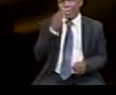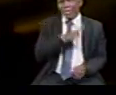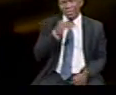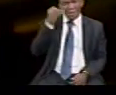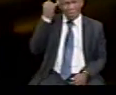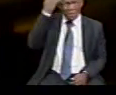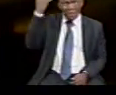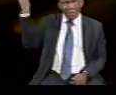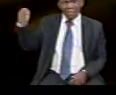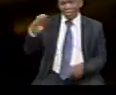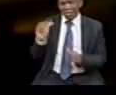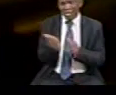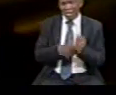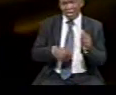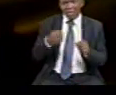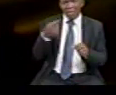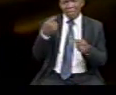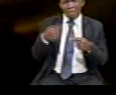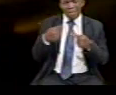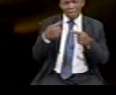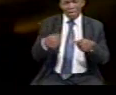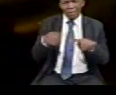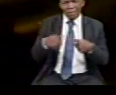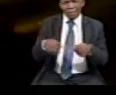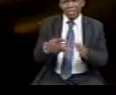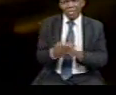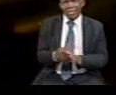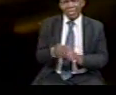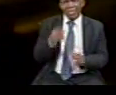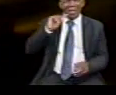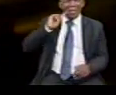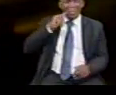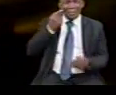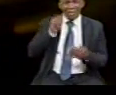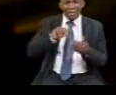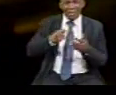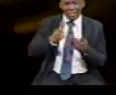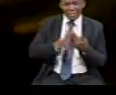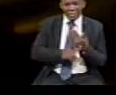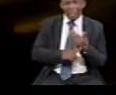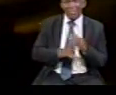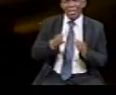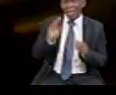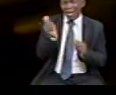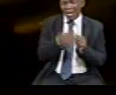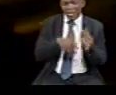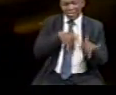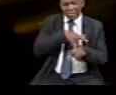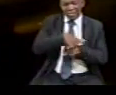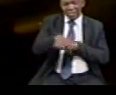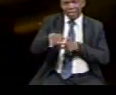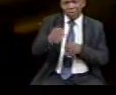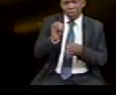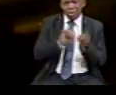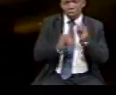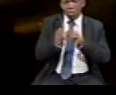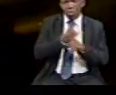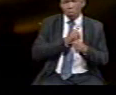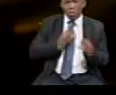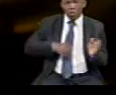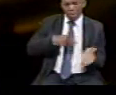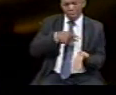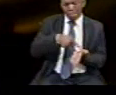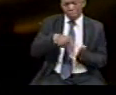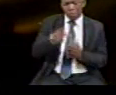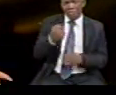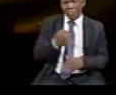malice, every anger, every wrath, every deceit in my heart. Oh God, purge me and cleanse me this day. And the